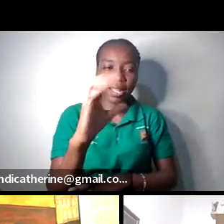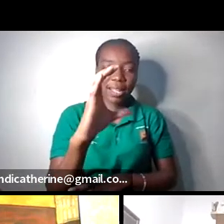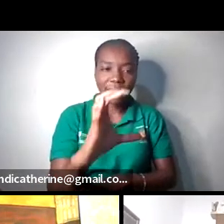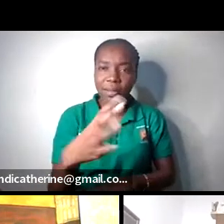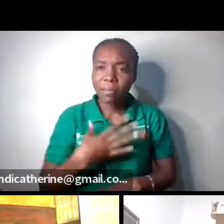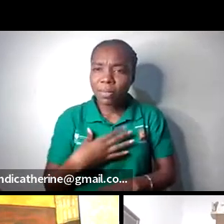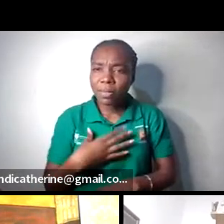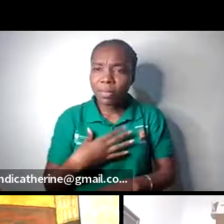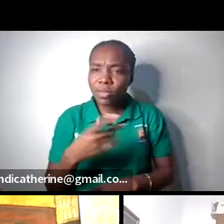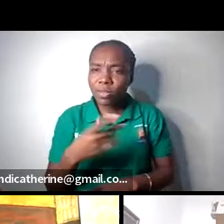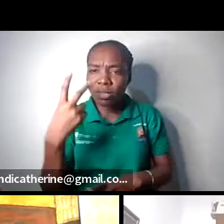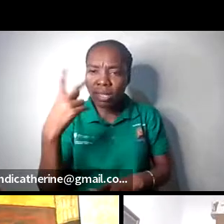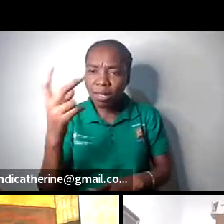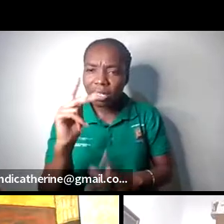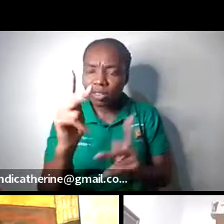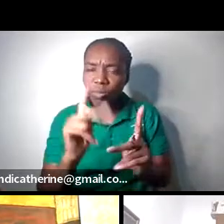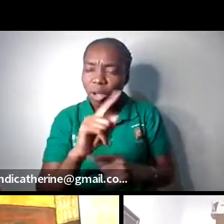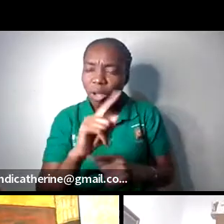is when?